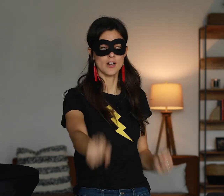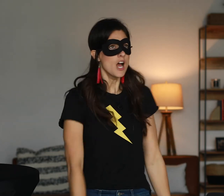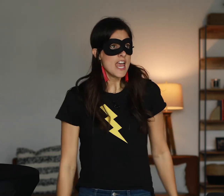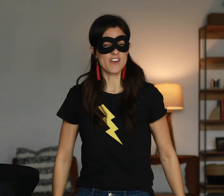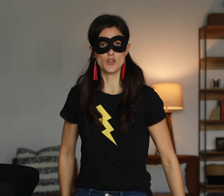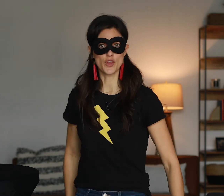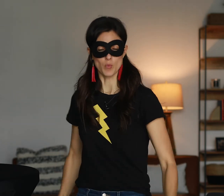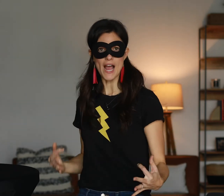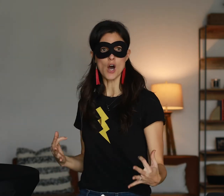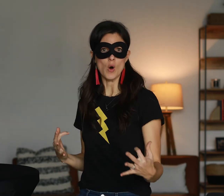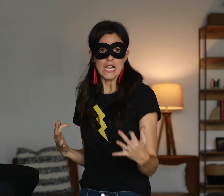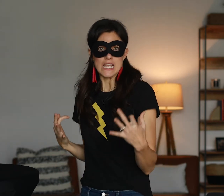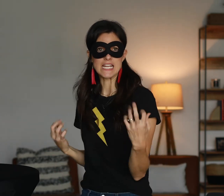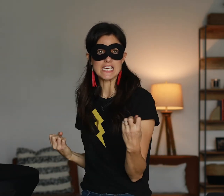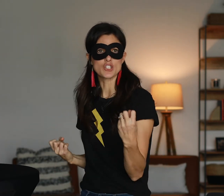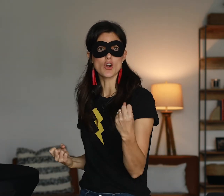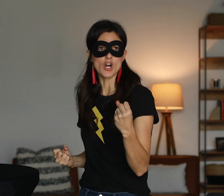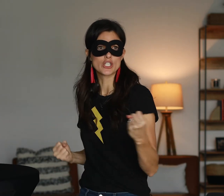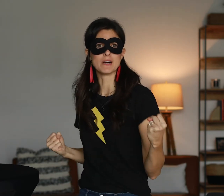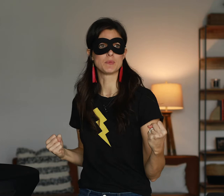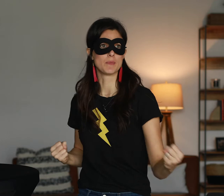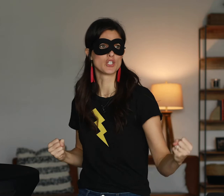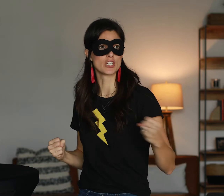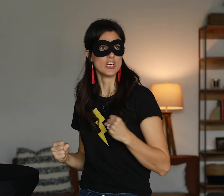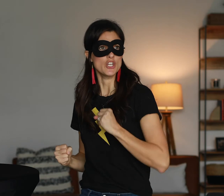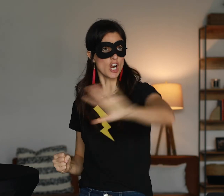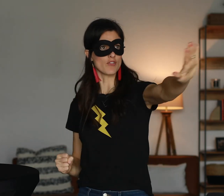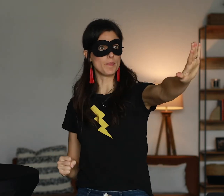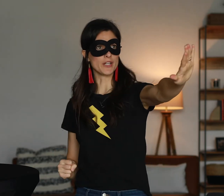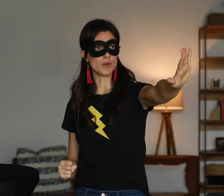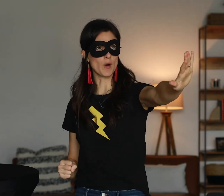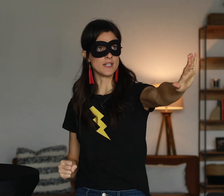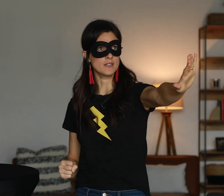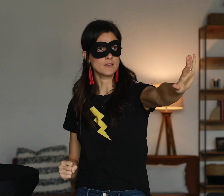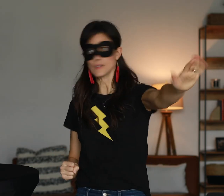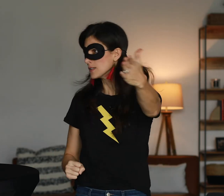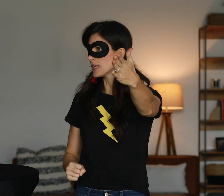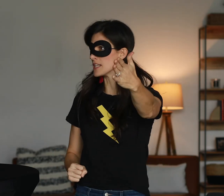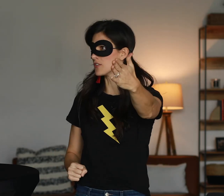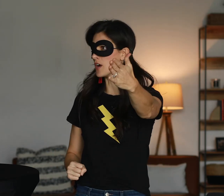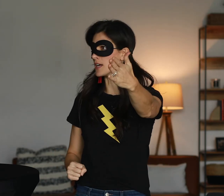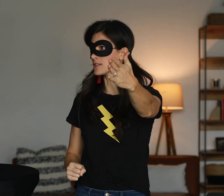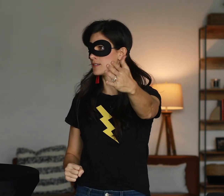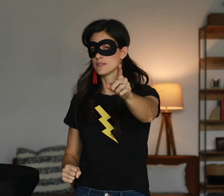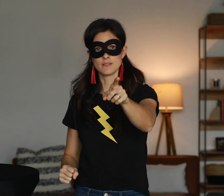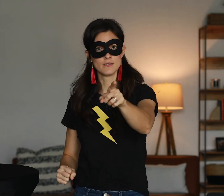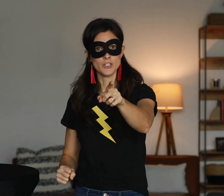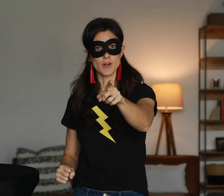wrong. If you thought, wow, lightning is strong, she must be able to just knock over a building with one glance of her